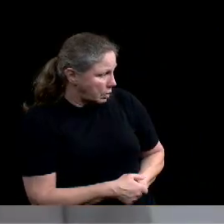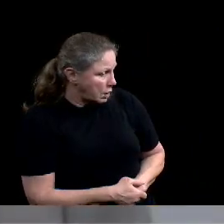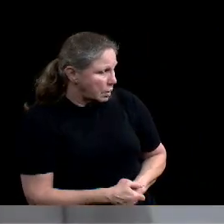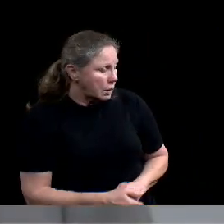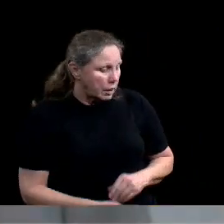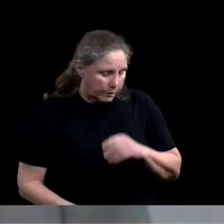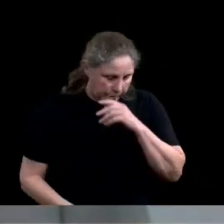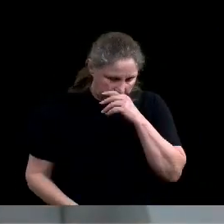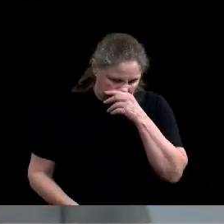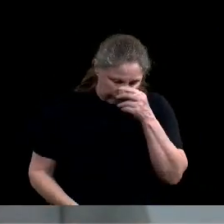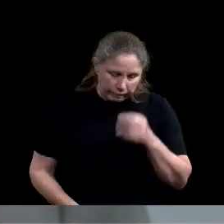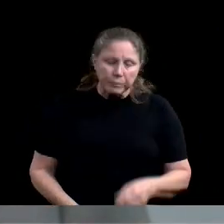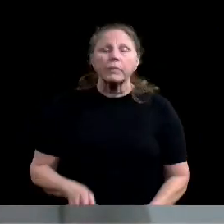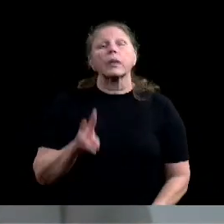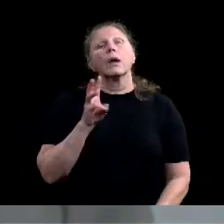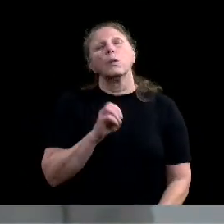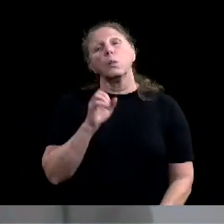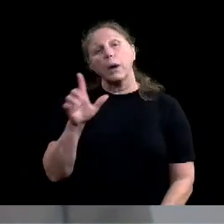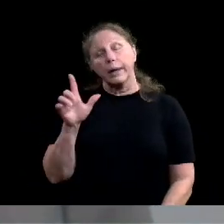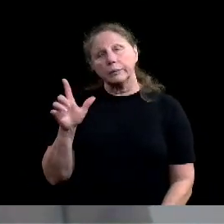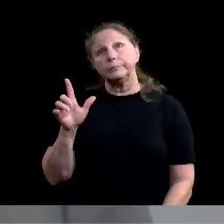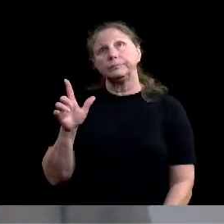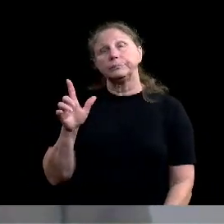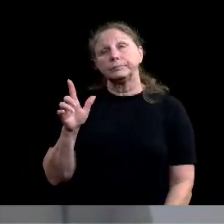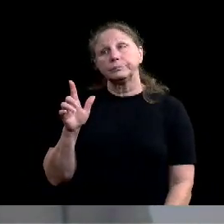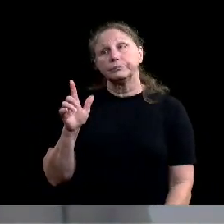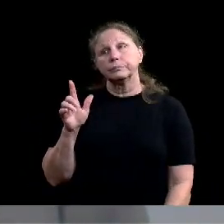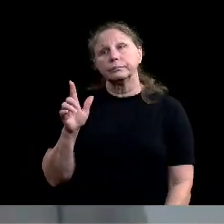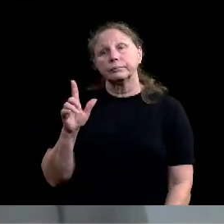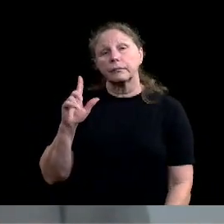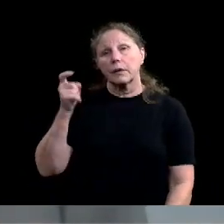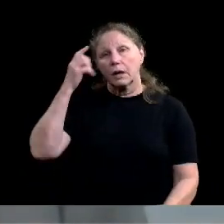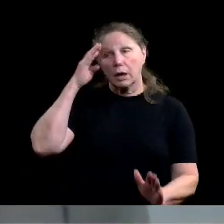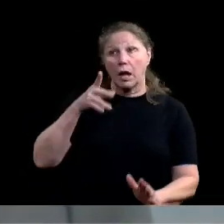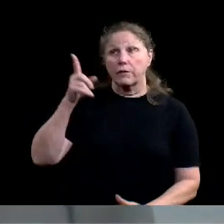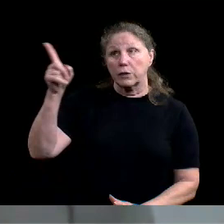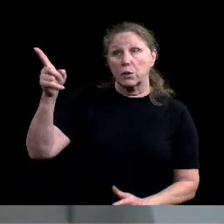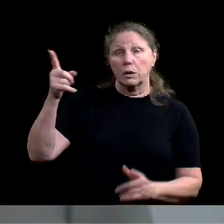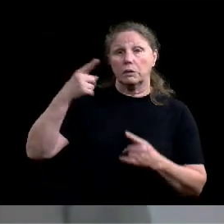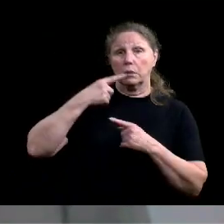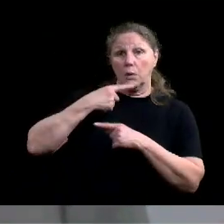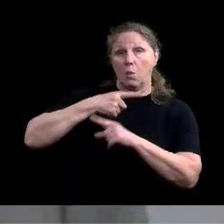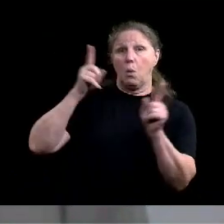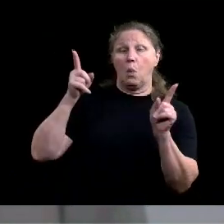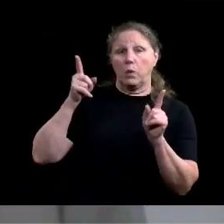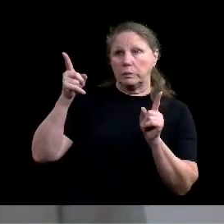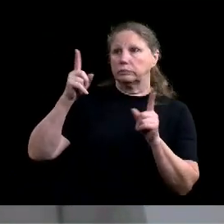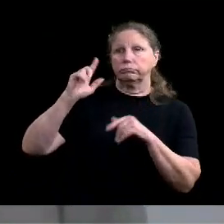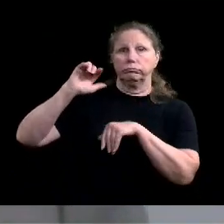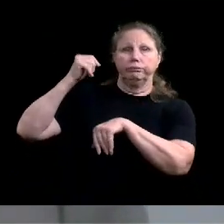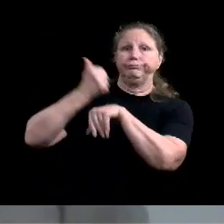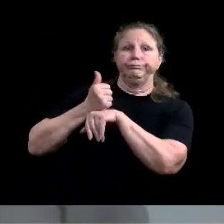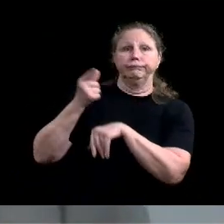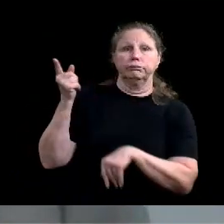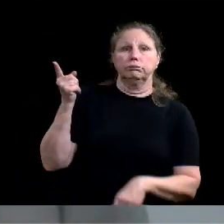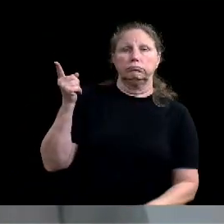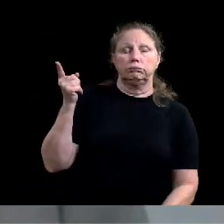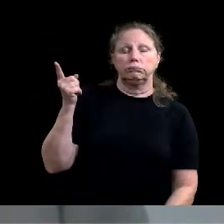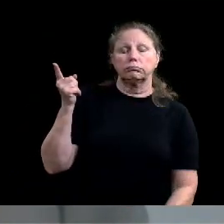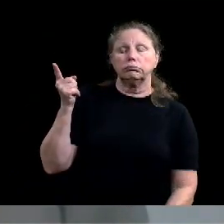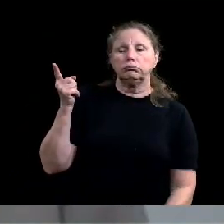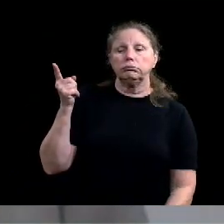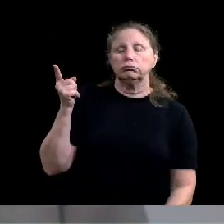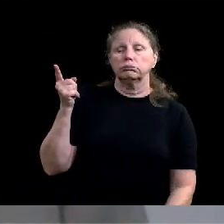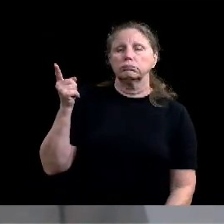governor's orders are in place. They have they have jurisdiction over